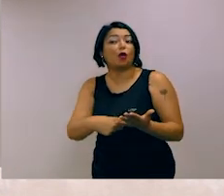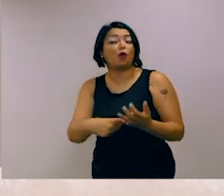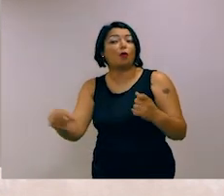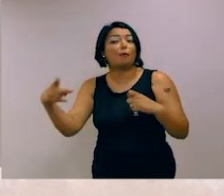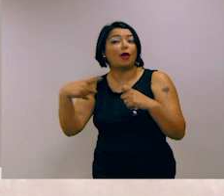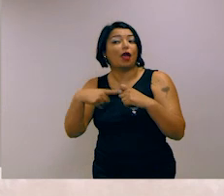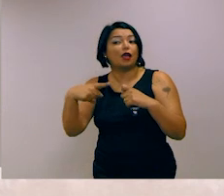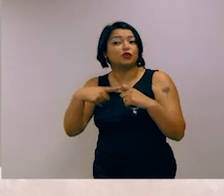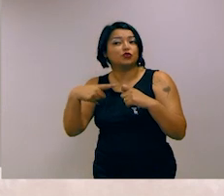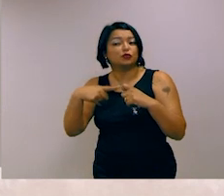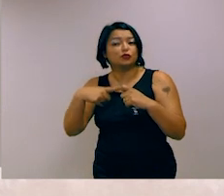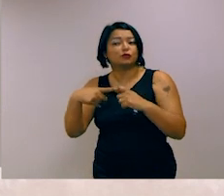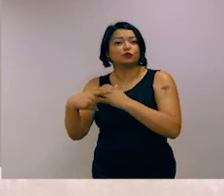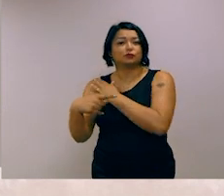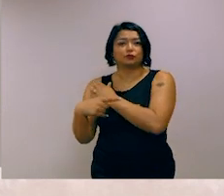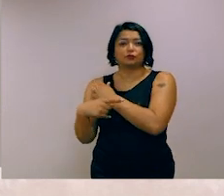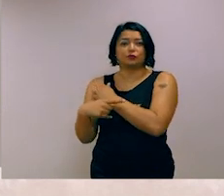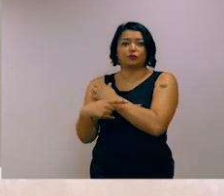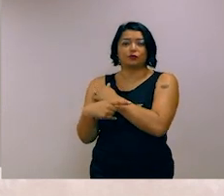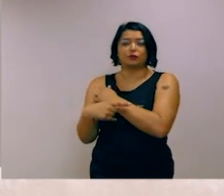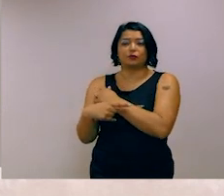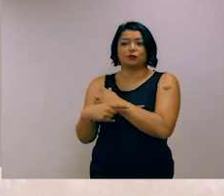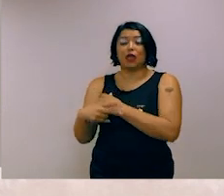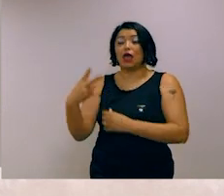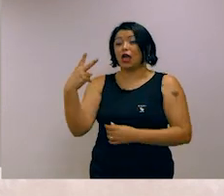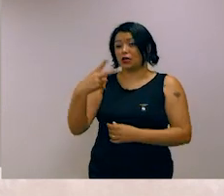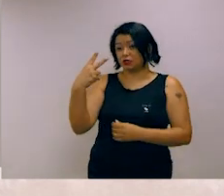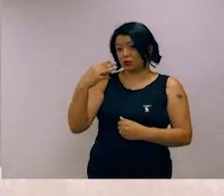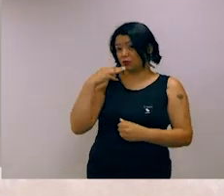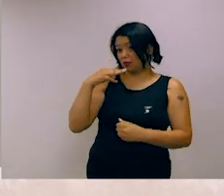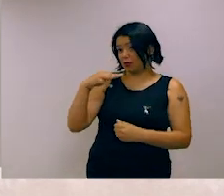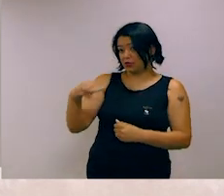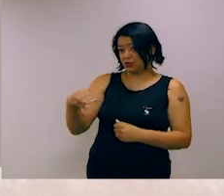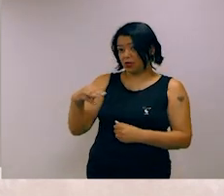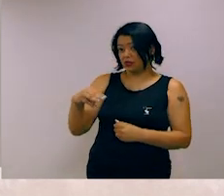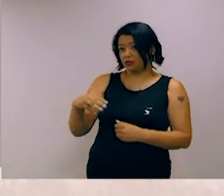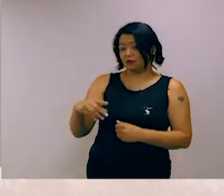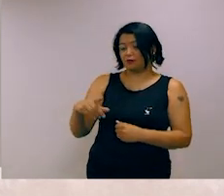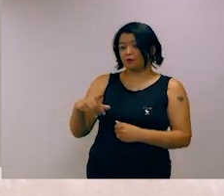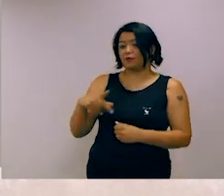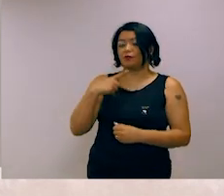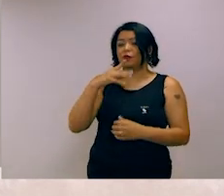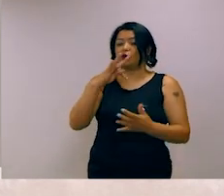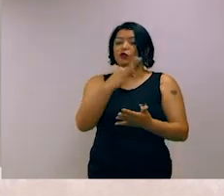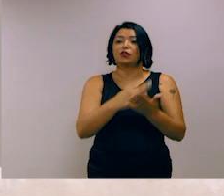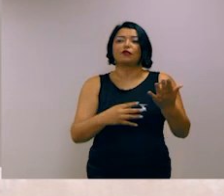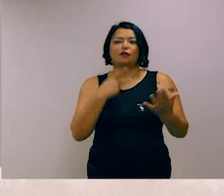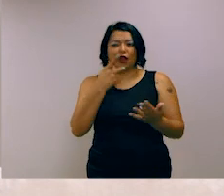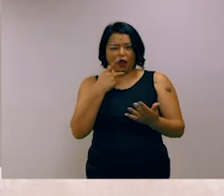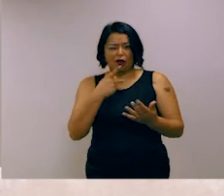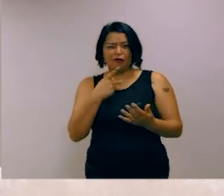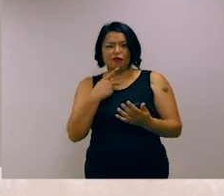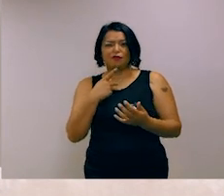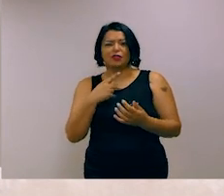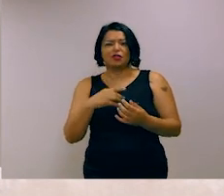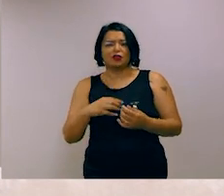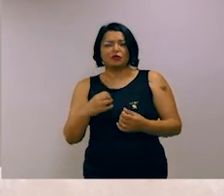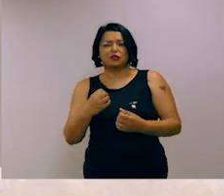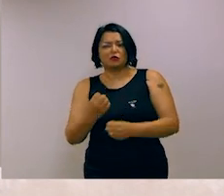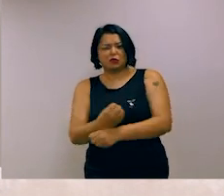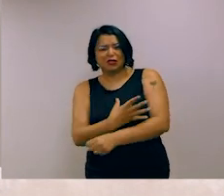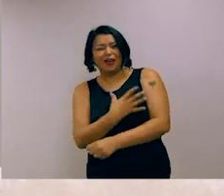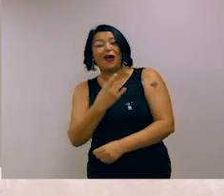The second message is the emotional guilt message that said, "Hello, this is a reminder for a scheduled appointment. A no-show